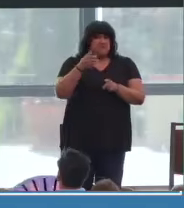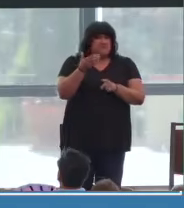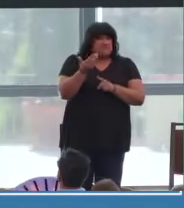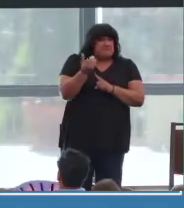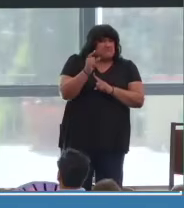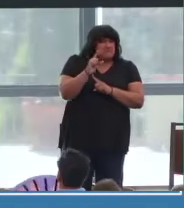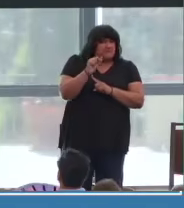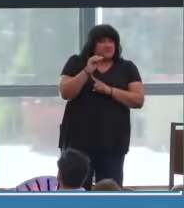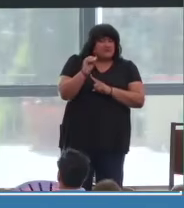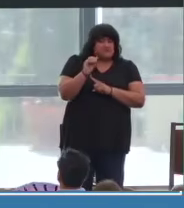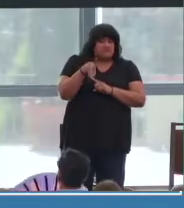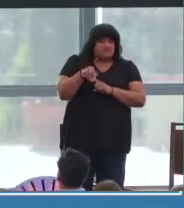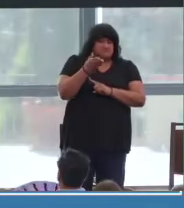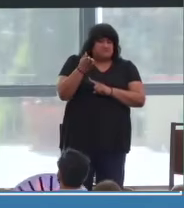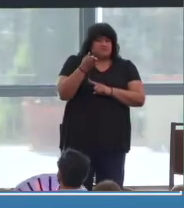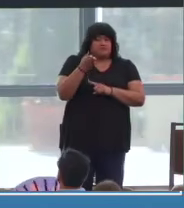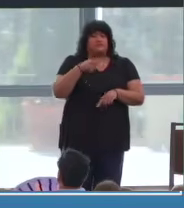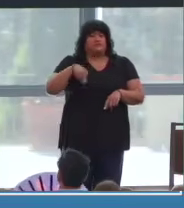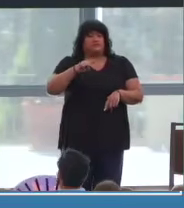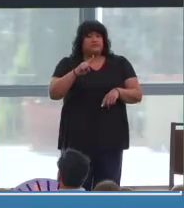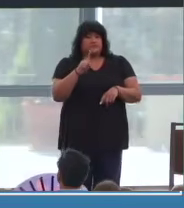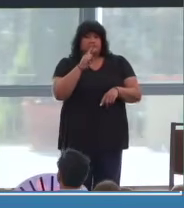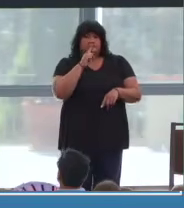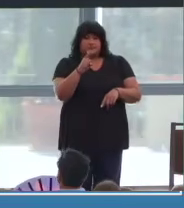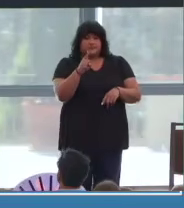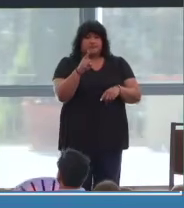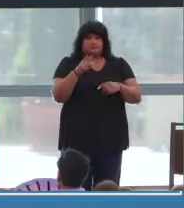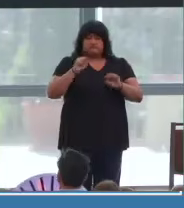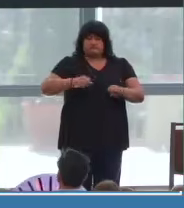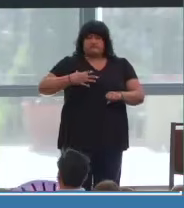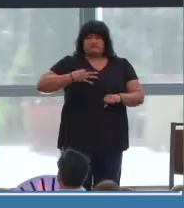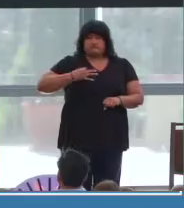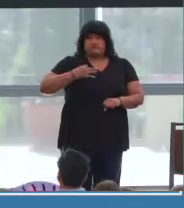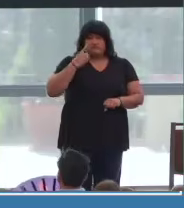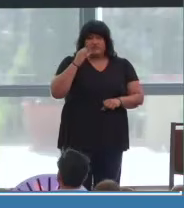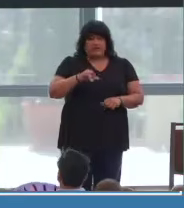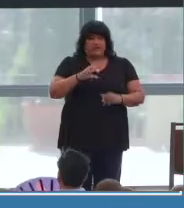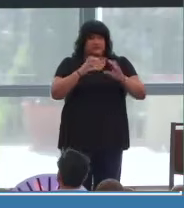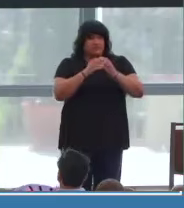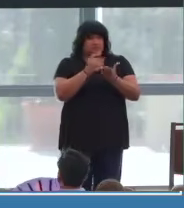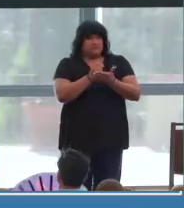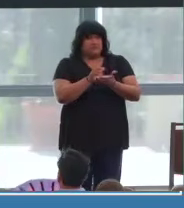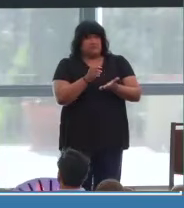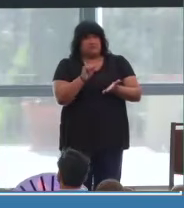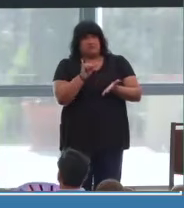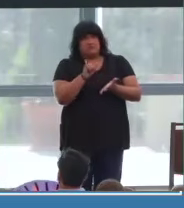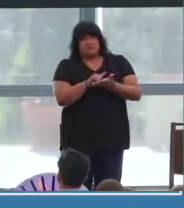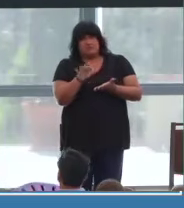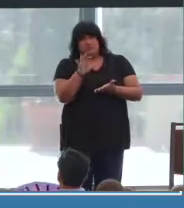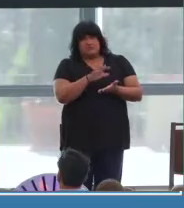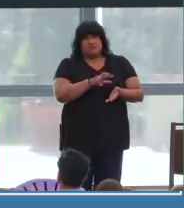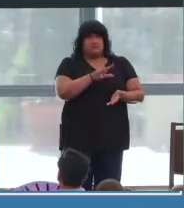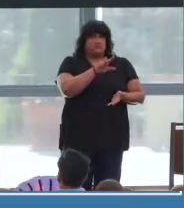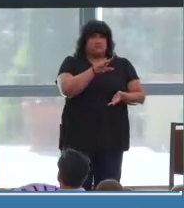15% are eligible for cellular therapies, which is only about 3,000 or 4,000 people in the